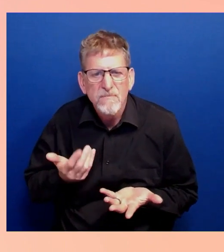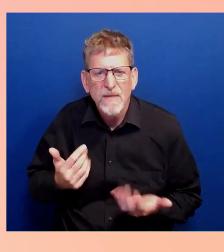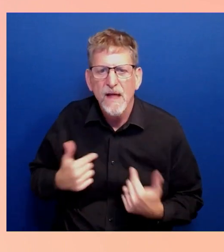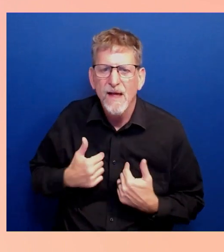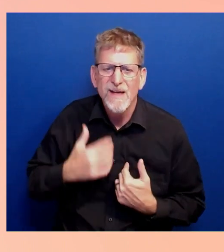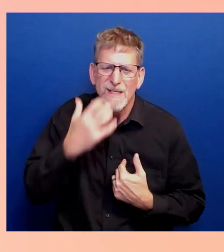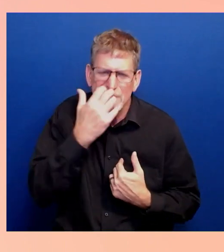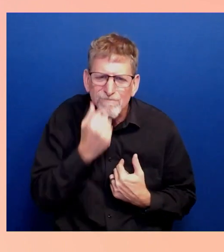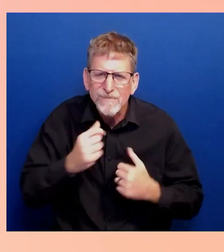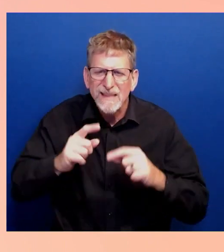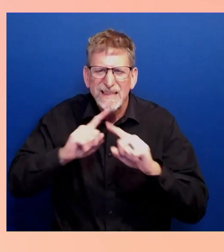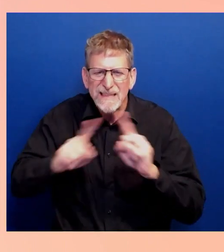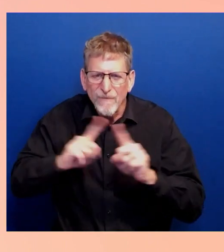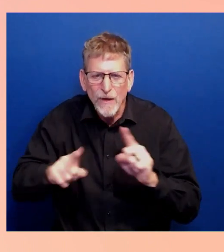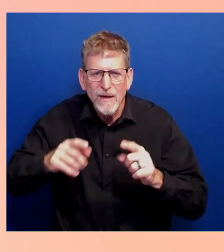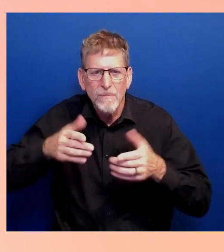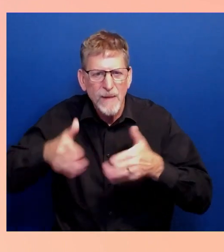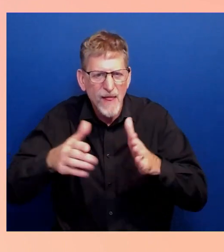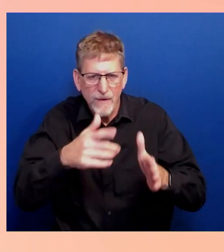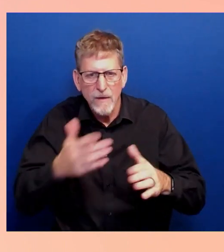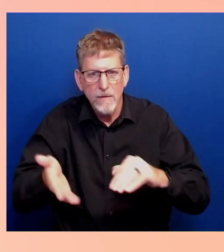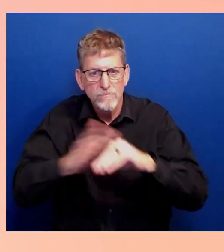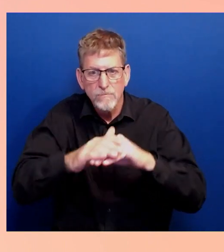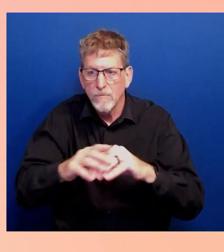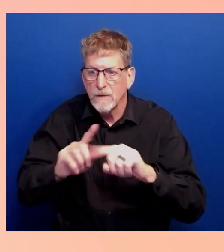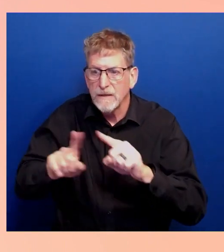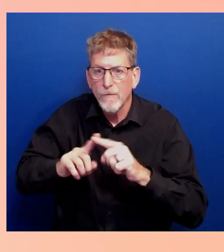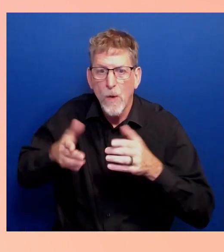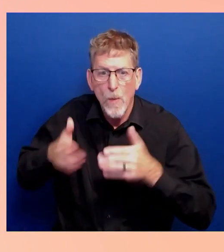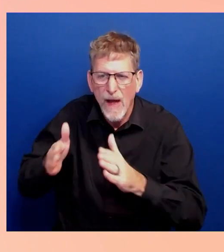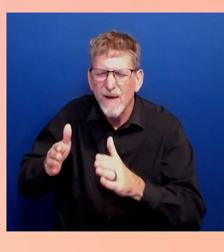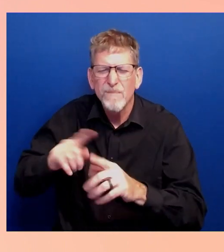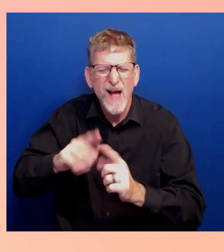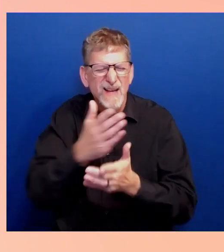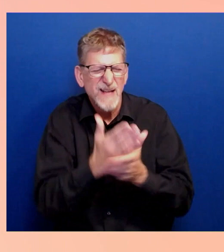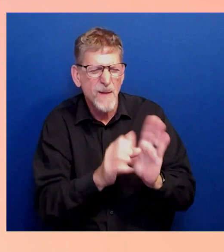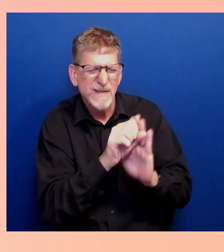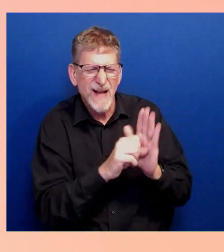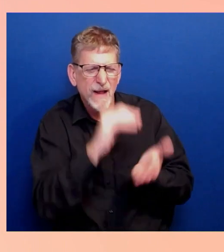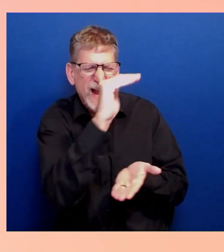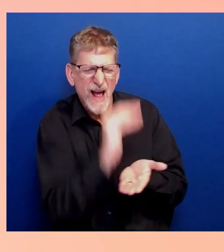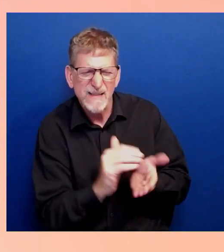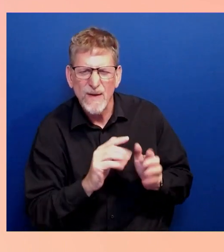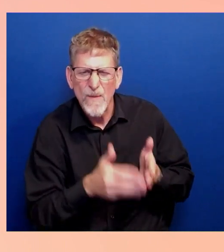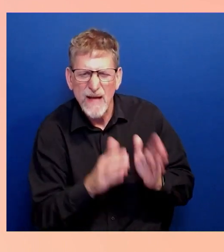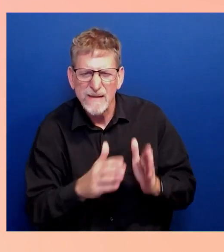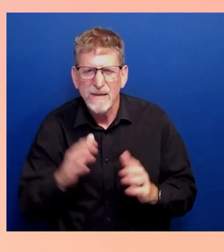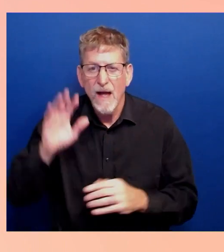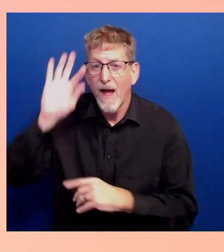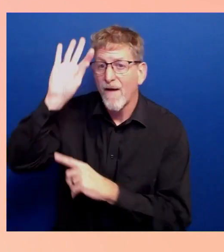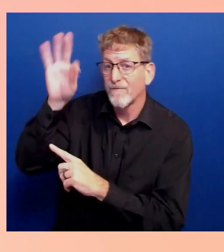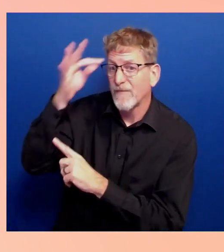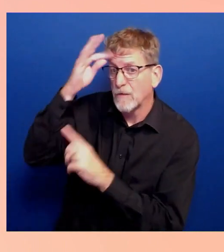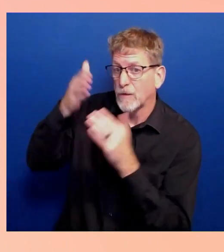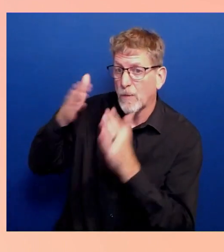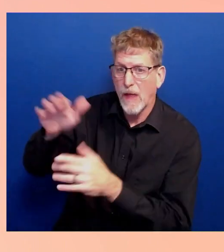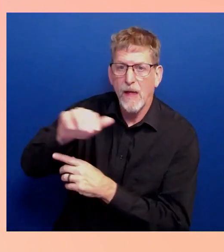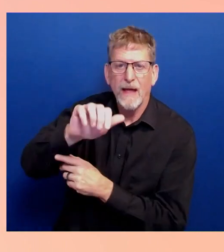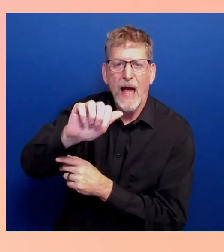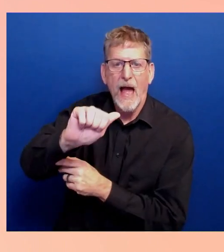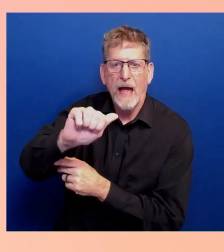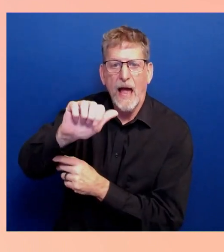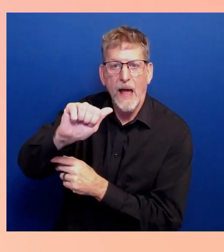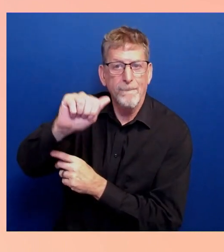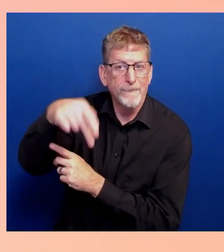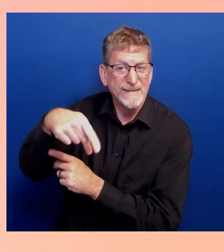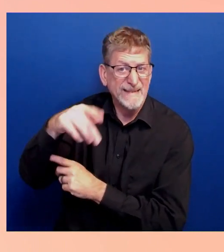seeing them being restricted. But at the federal level, AAPD is engaged in a really tough conversation about a push around